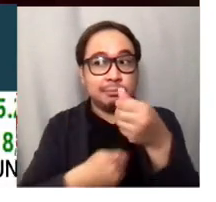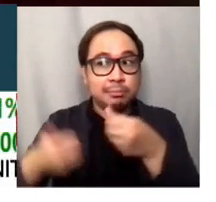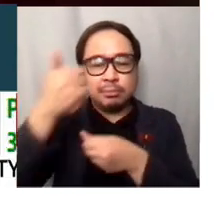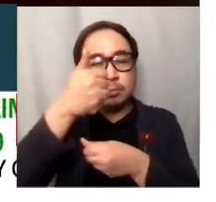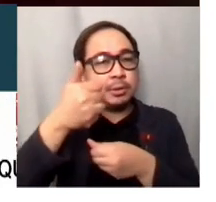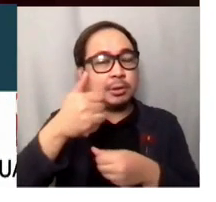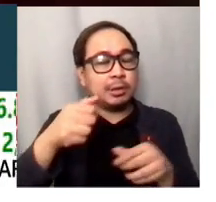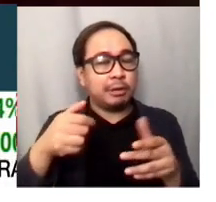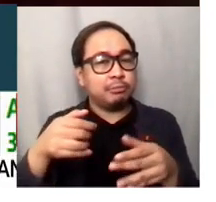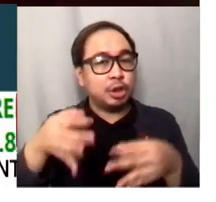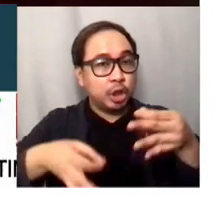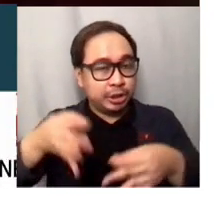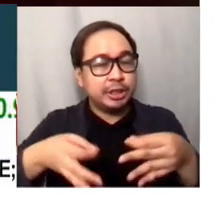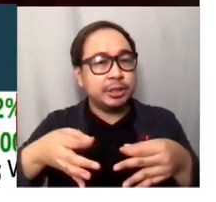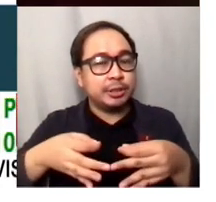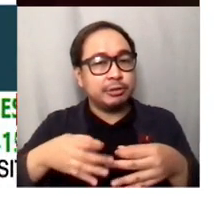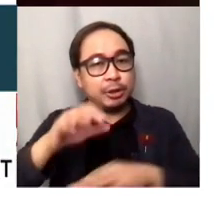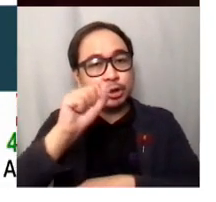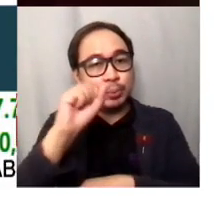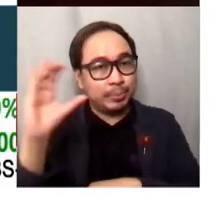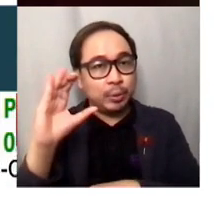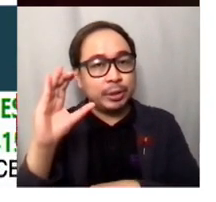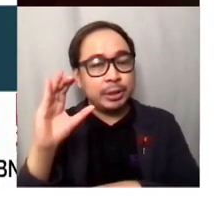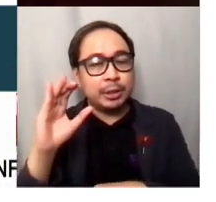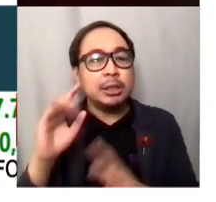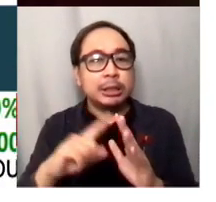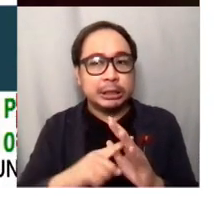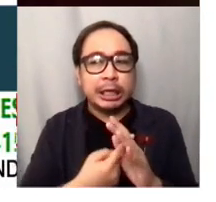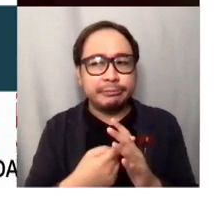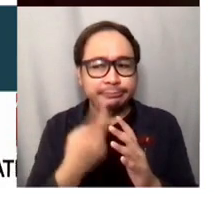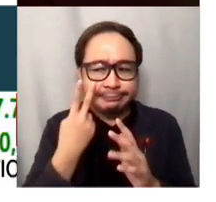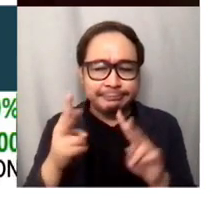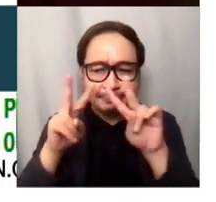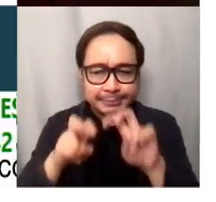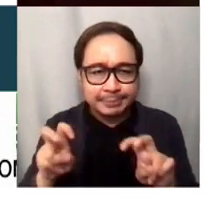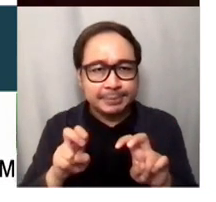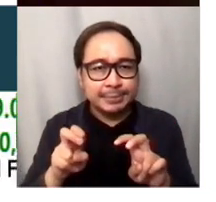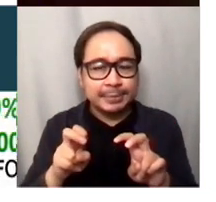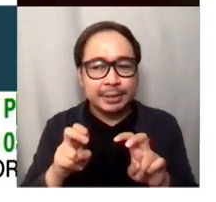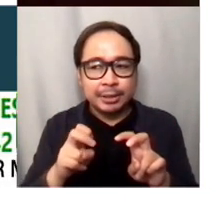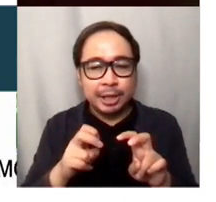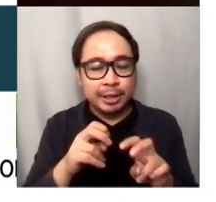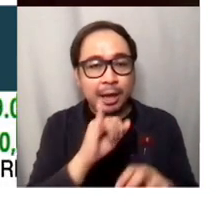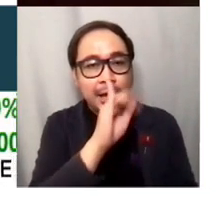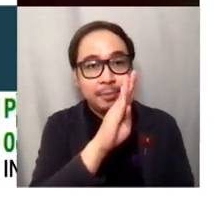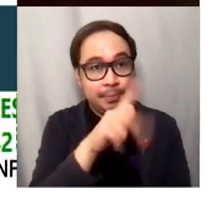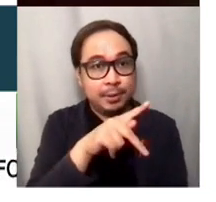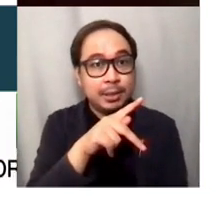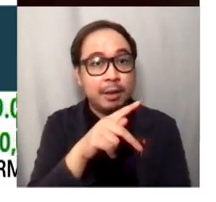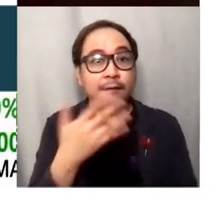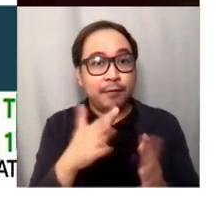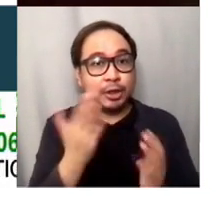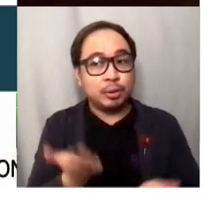Honorable Supreme Court, started considering a proposal that IBP made public about a